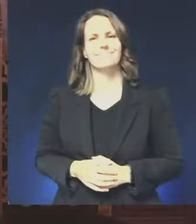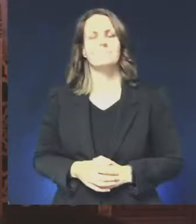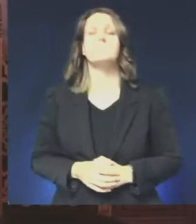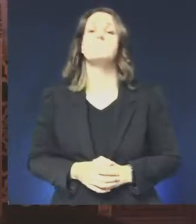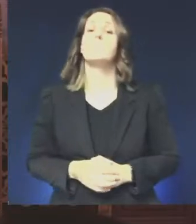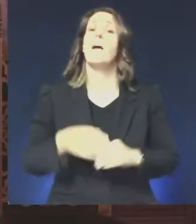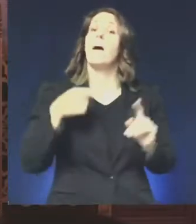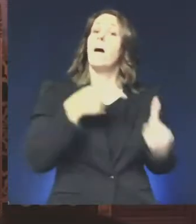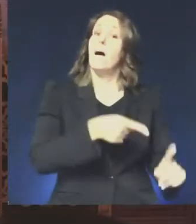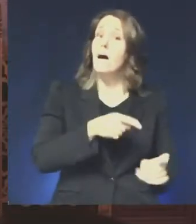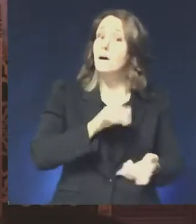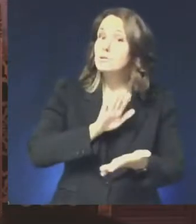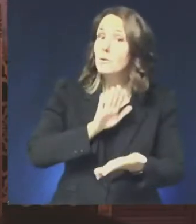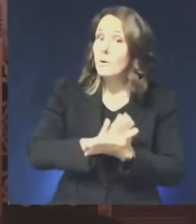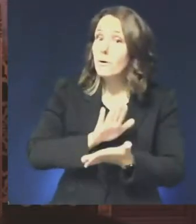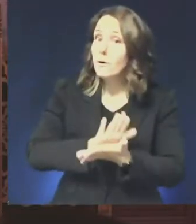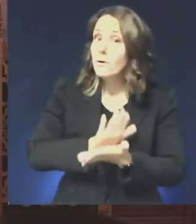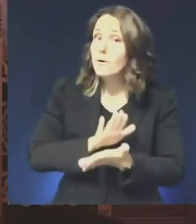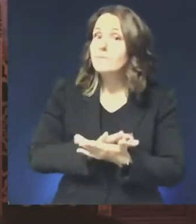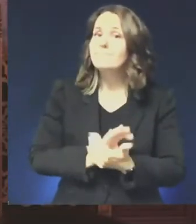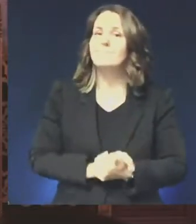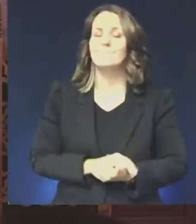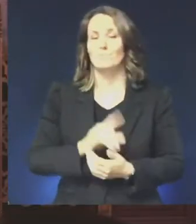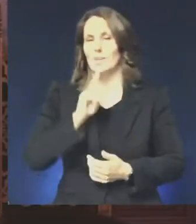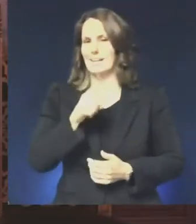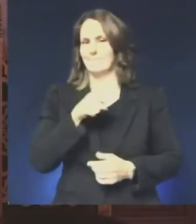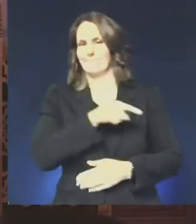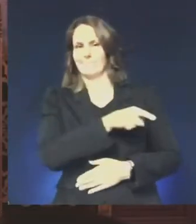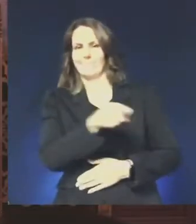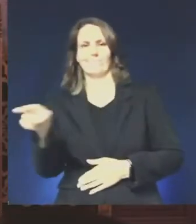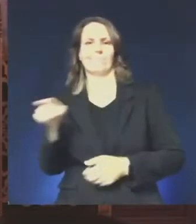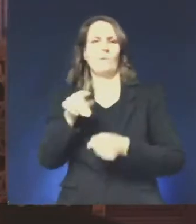local school boards are wrestling with that as we speak.